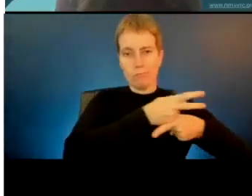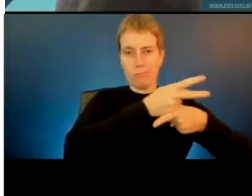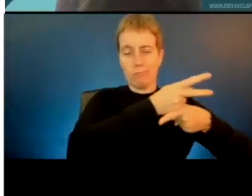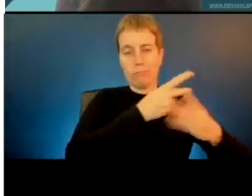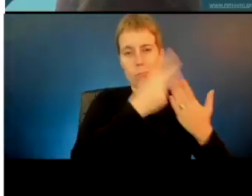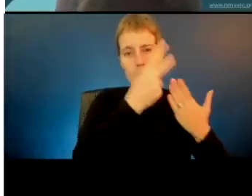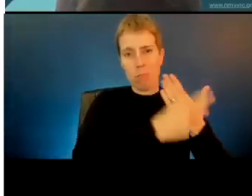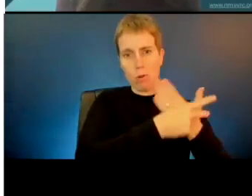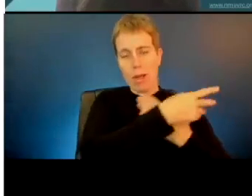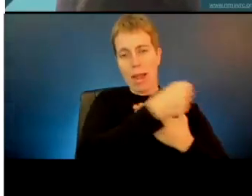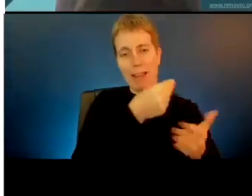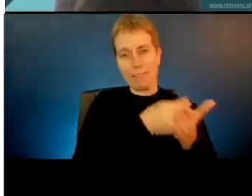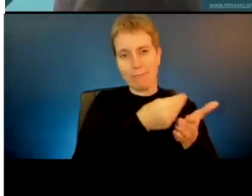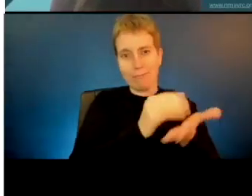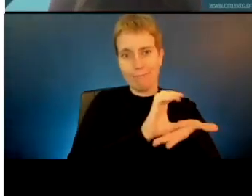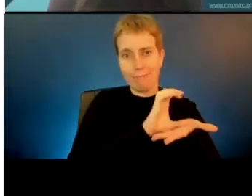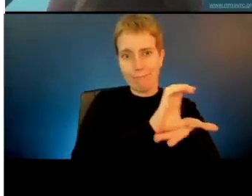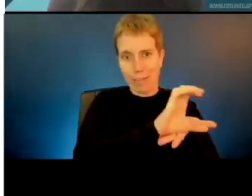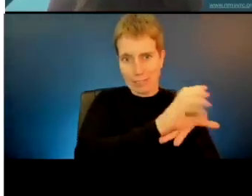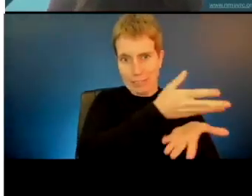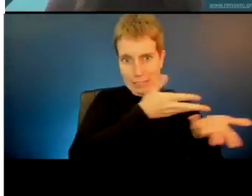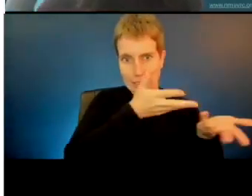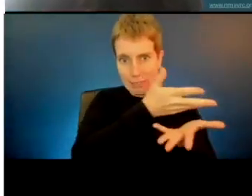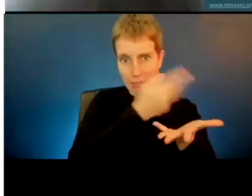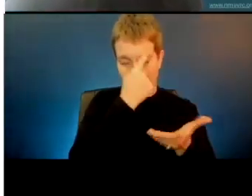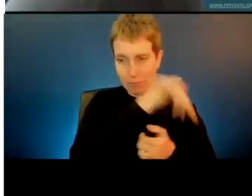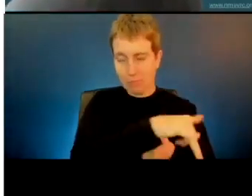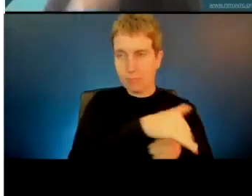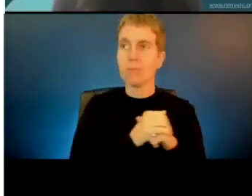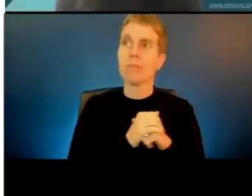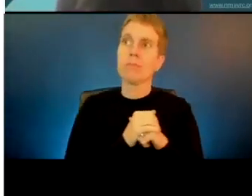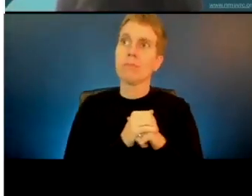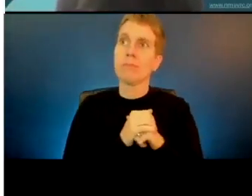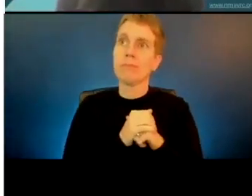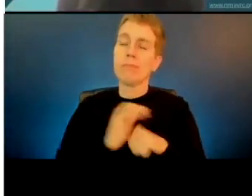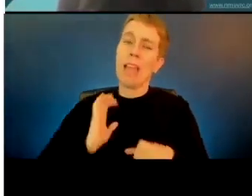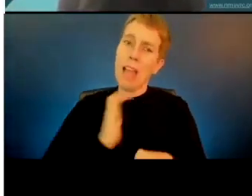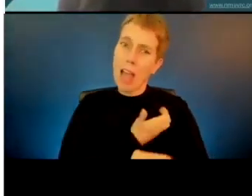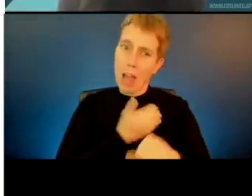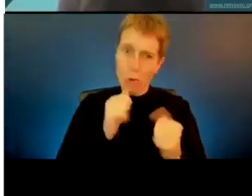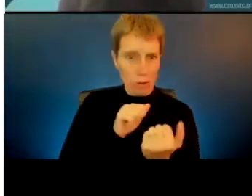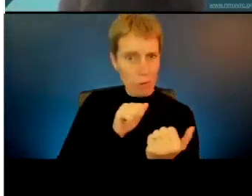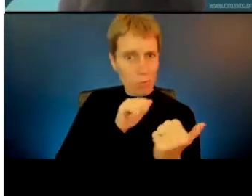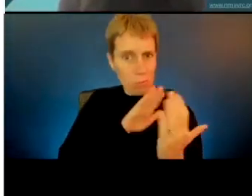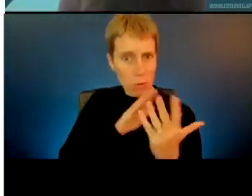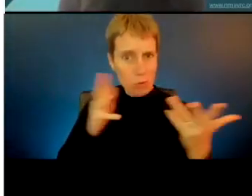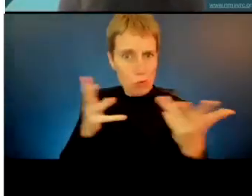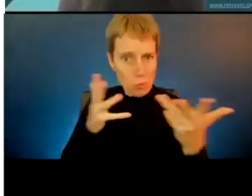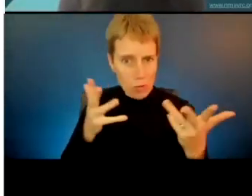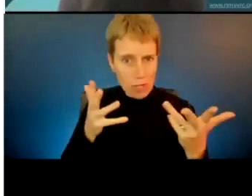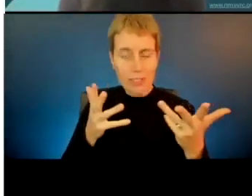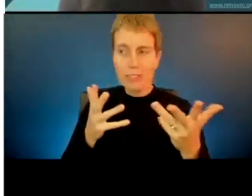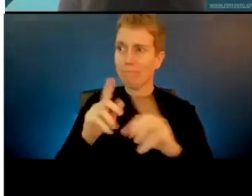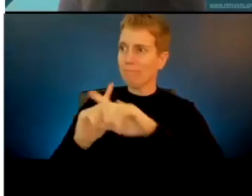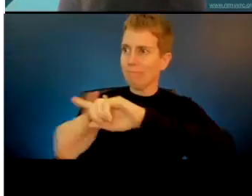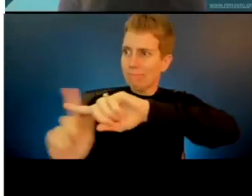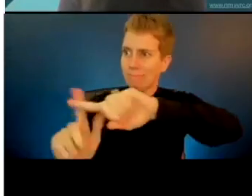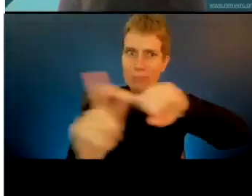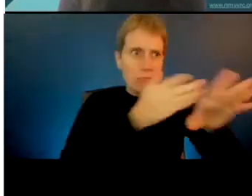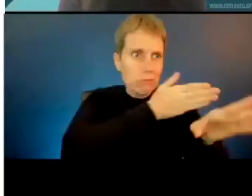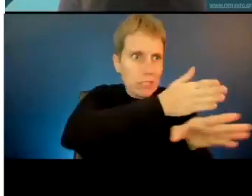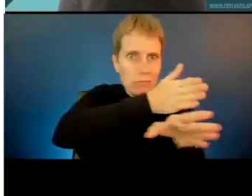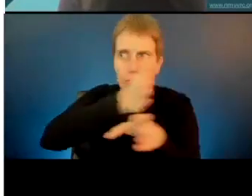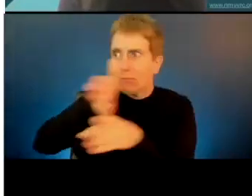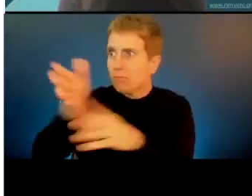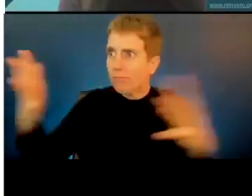It's been our approach to always be committed to multidisciplinary collaboration. It's